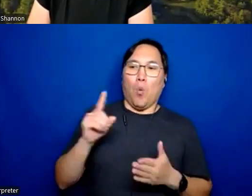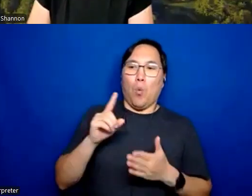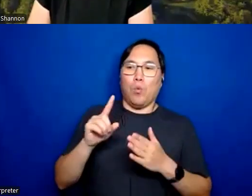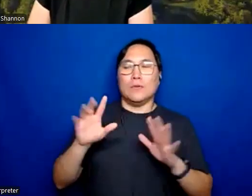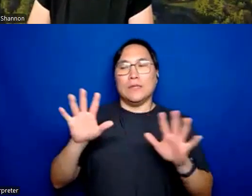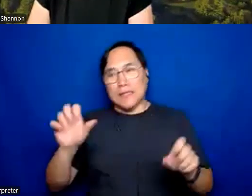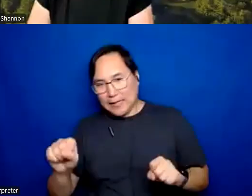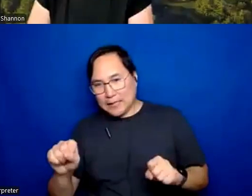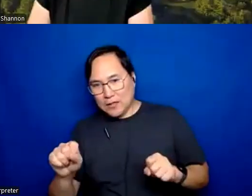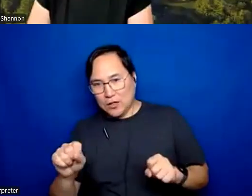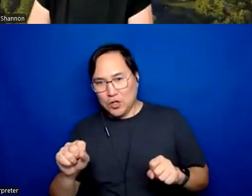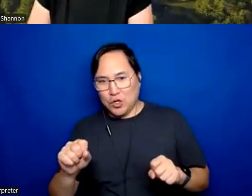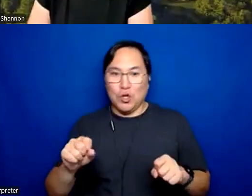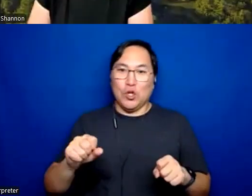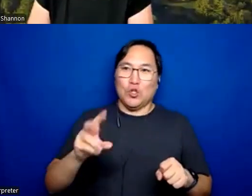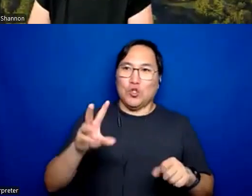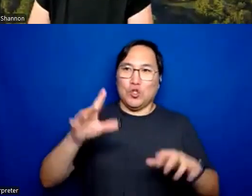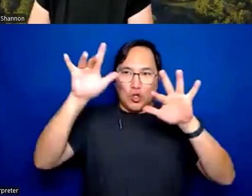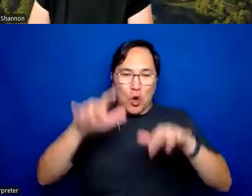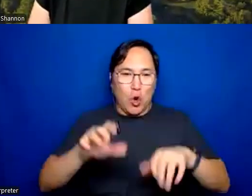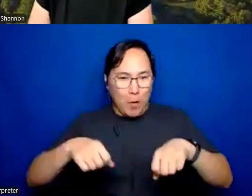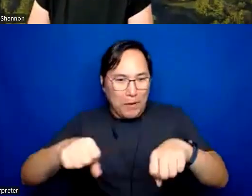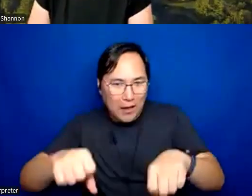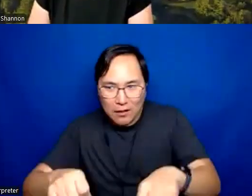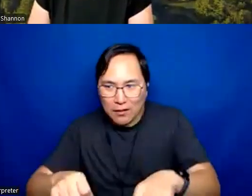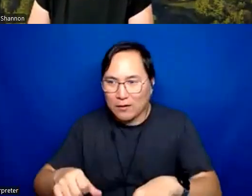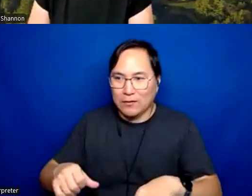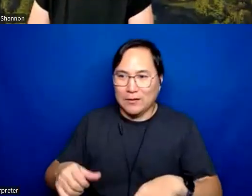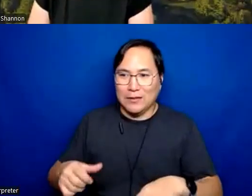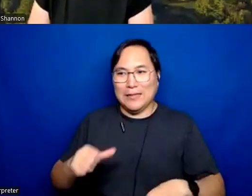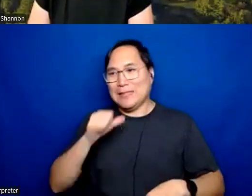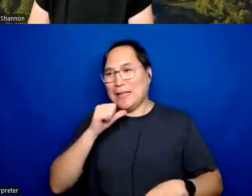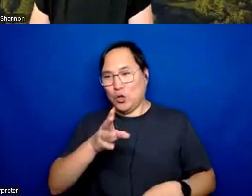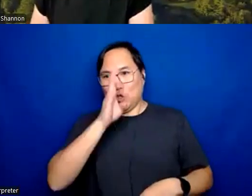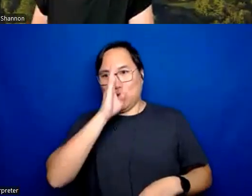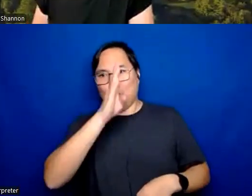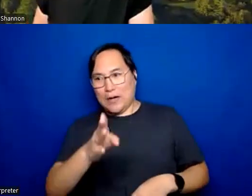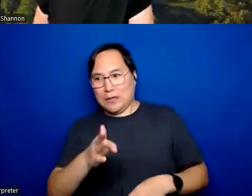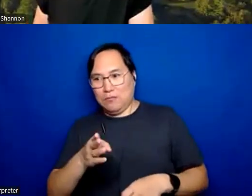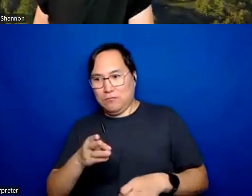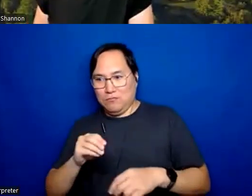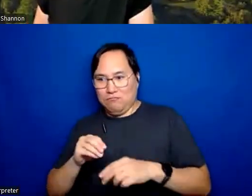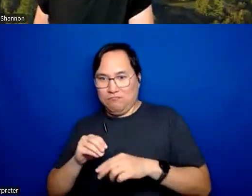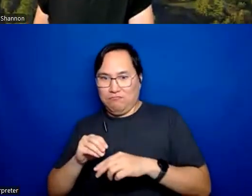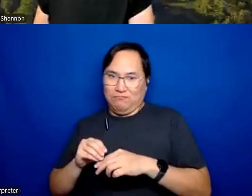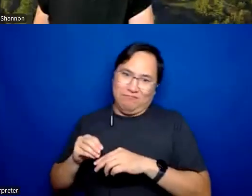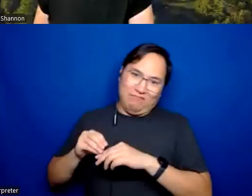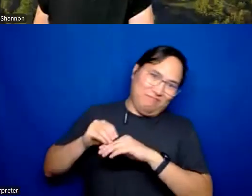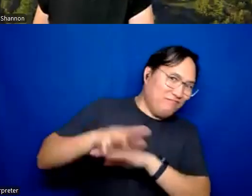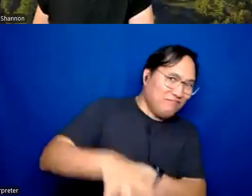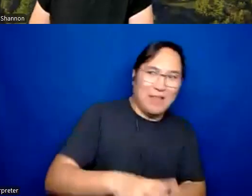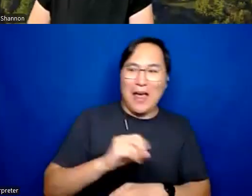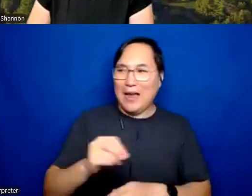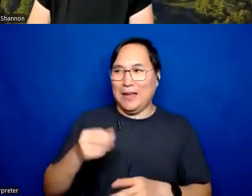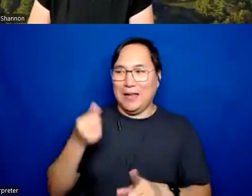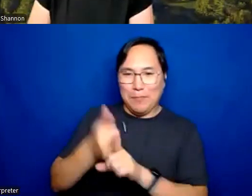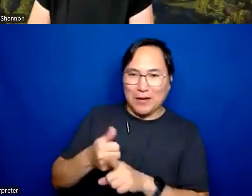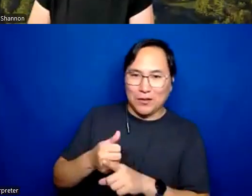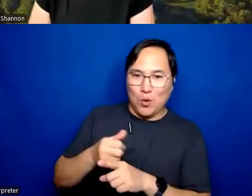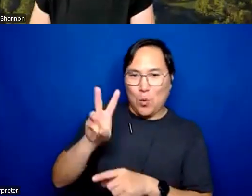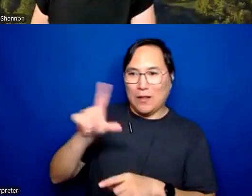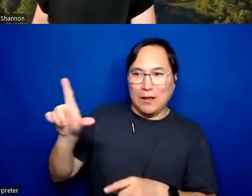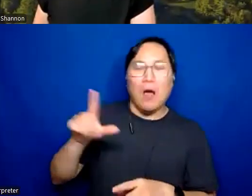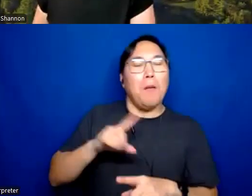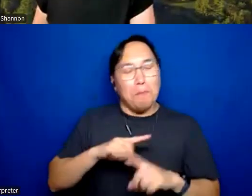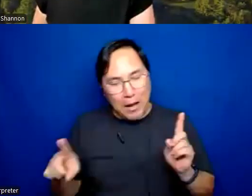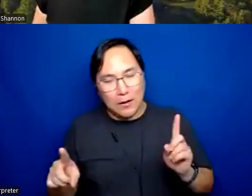while snowmobiling, it may not be a direct related wildlife dependent use, it does facilitate use of